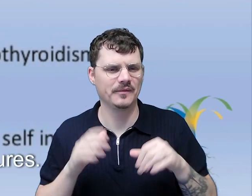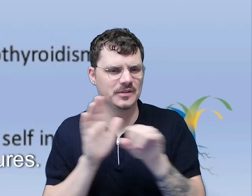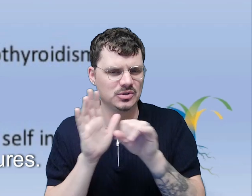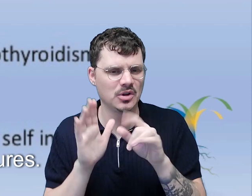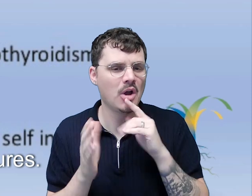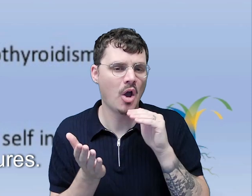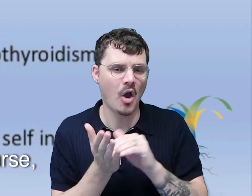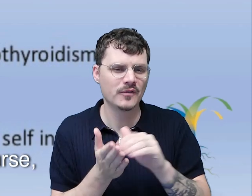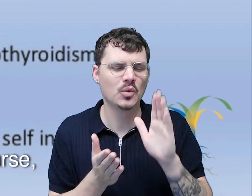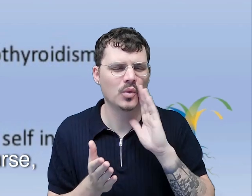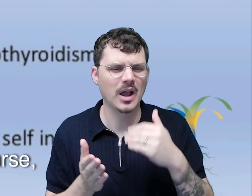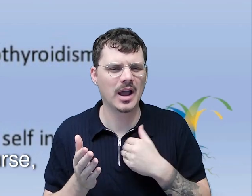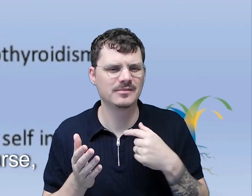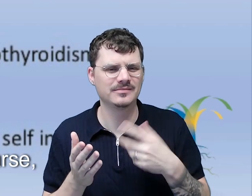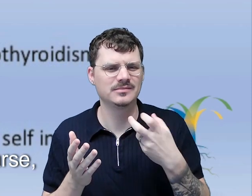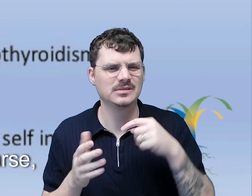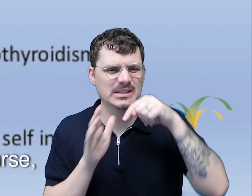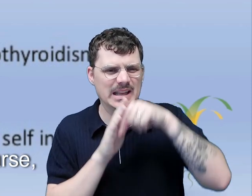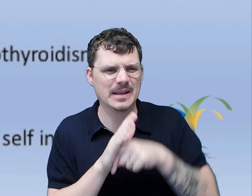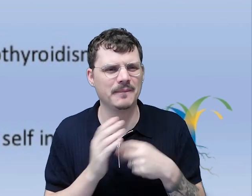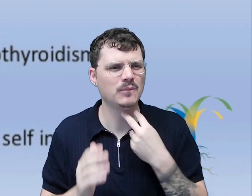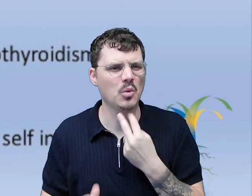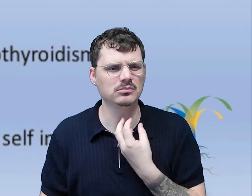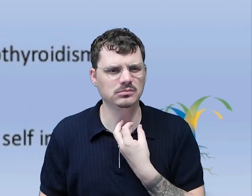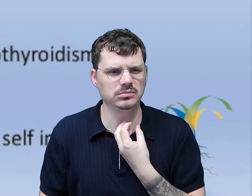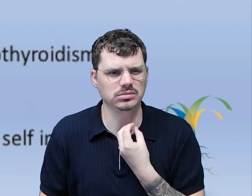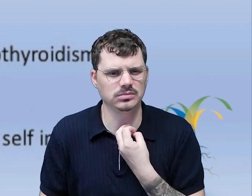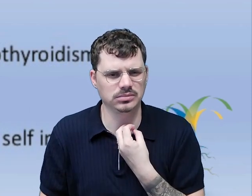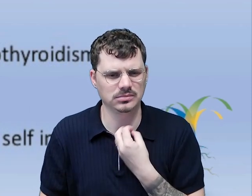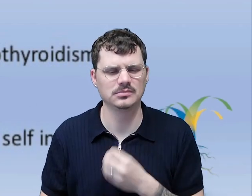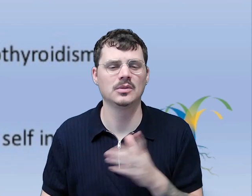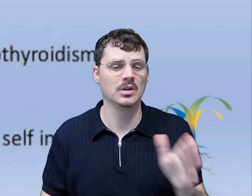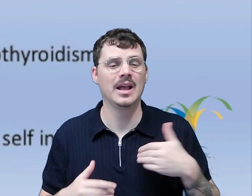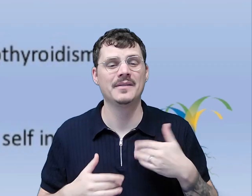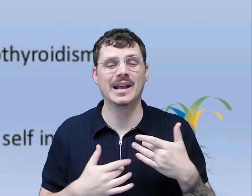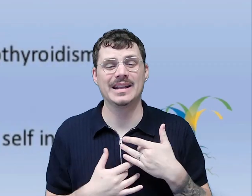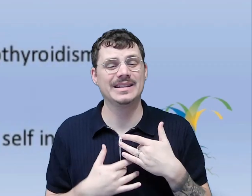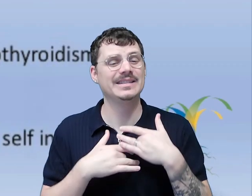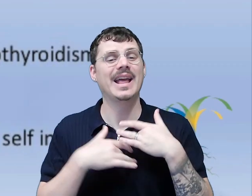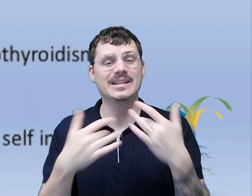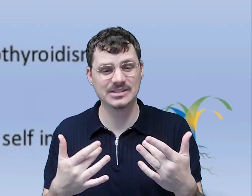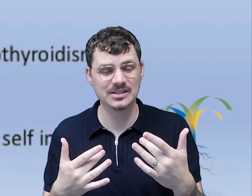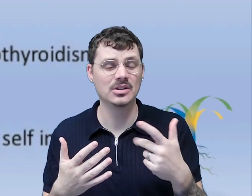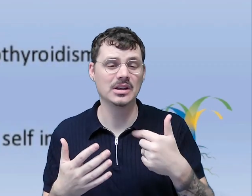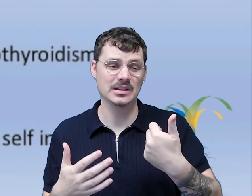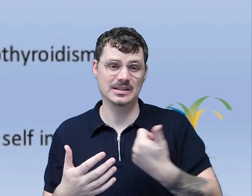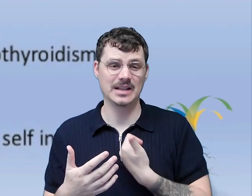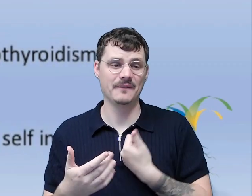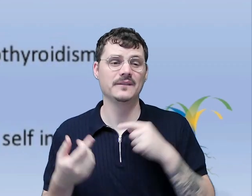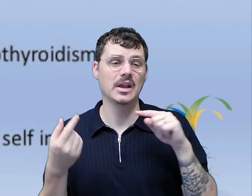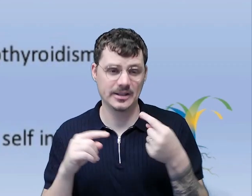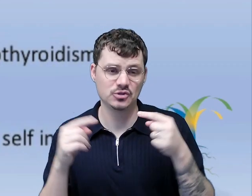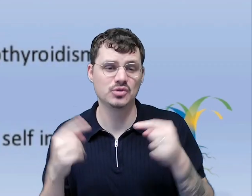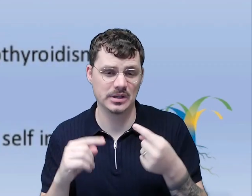specific physical features. People often have kind of a hoarse, rough, deep voice. They have a tendency to